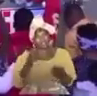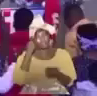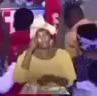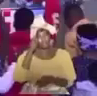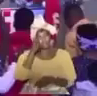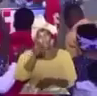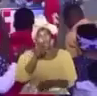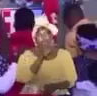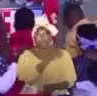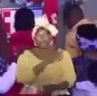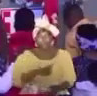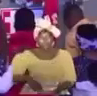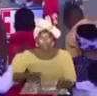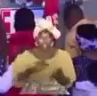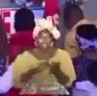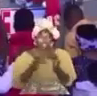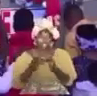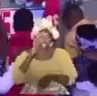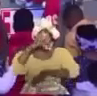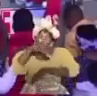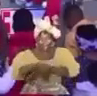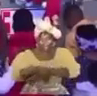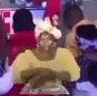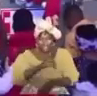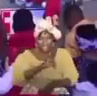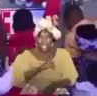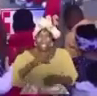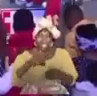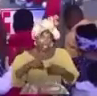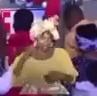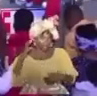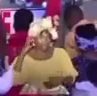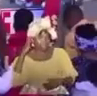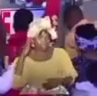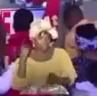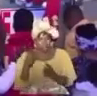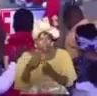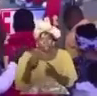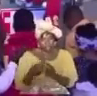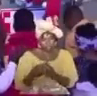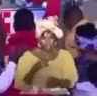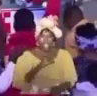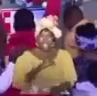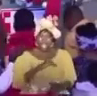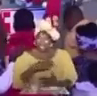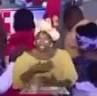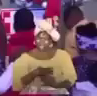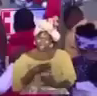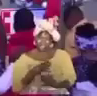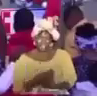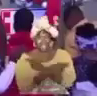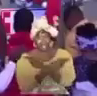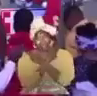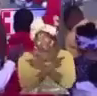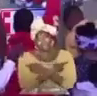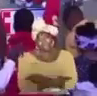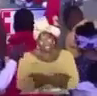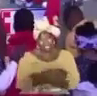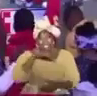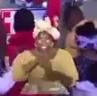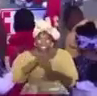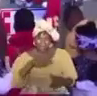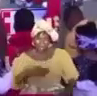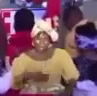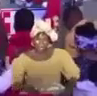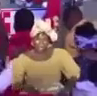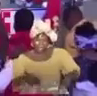Jesus. Tonight, I have heard your word. I desire rest in my